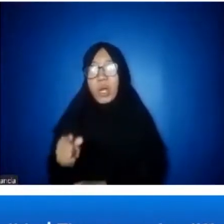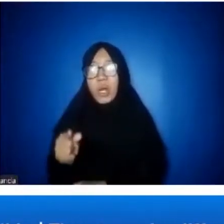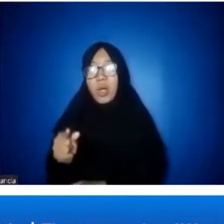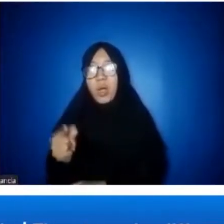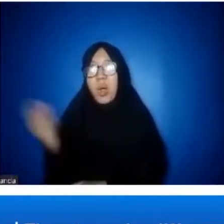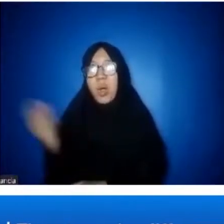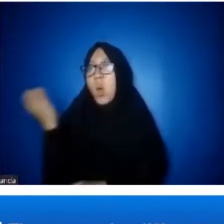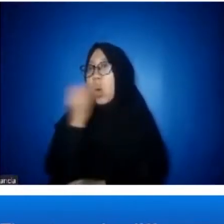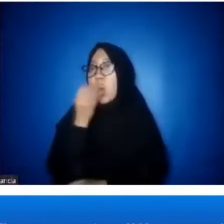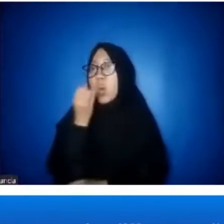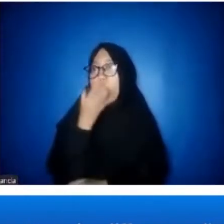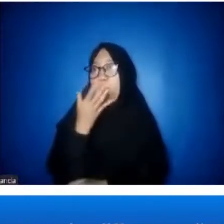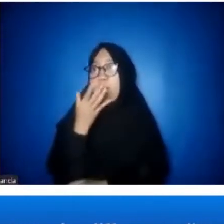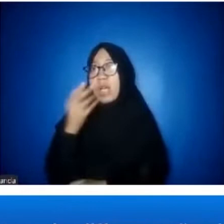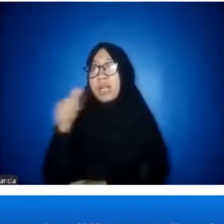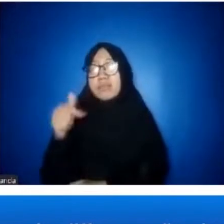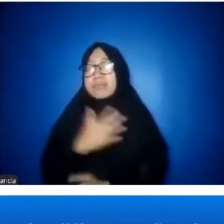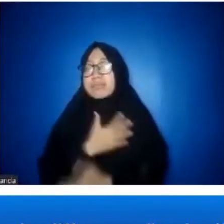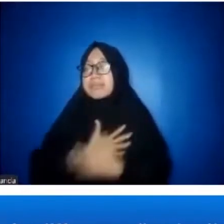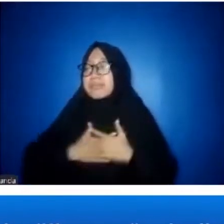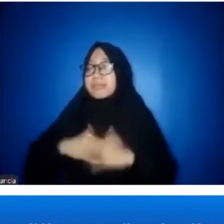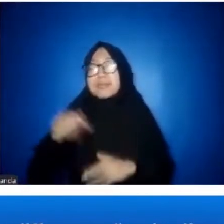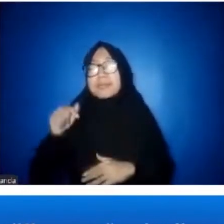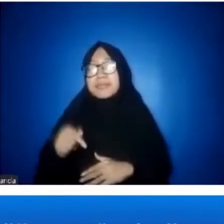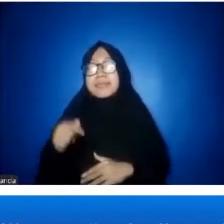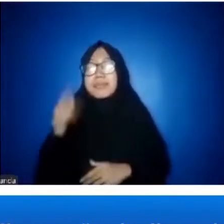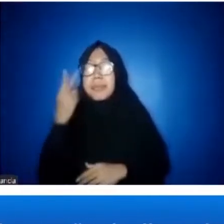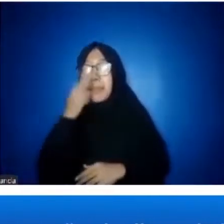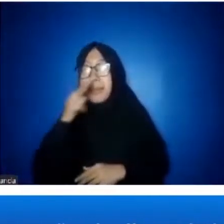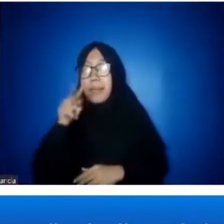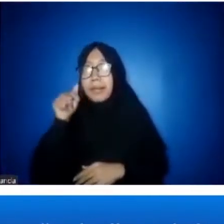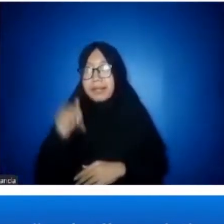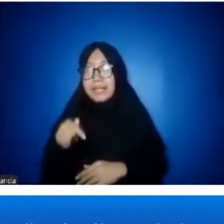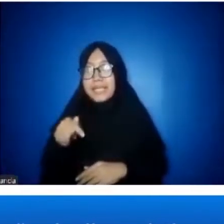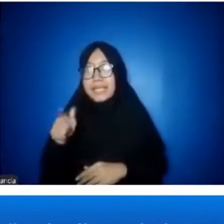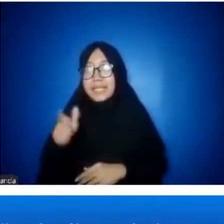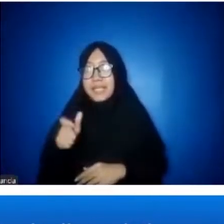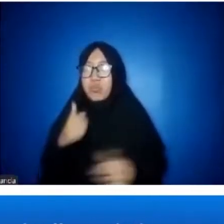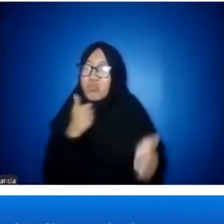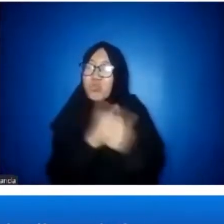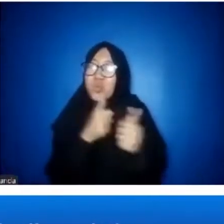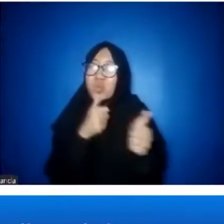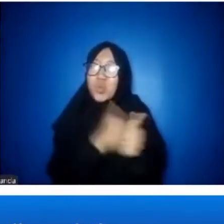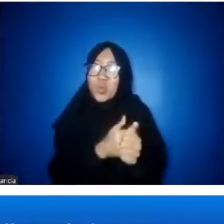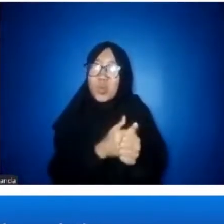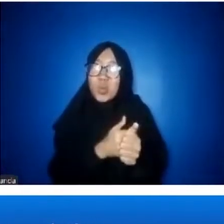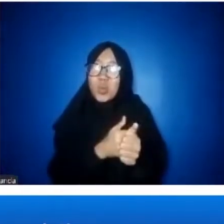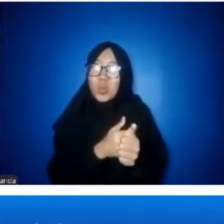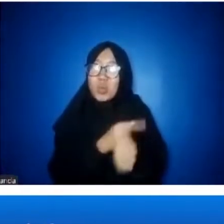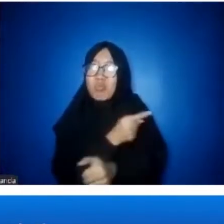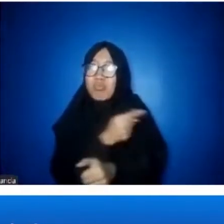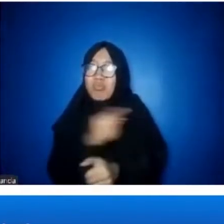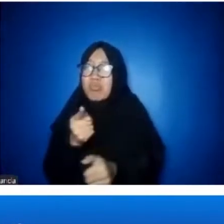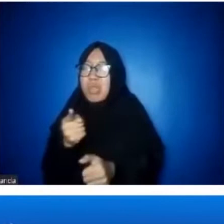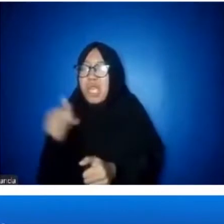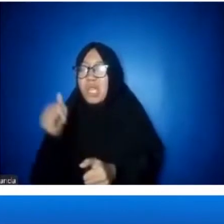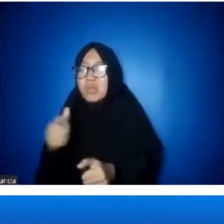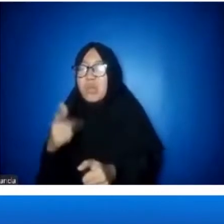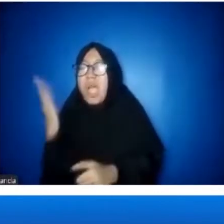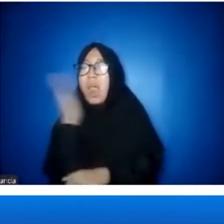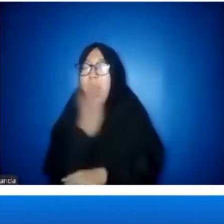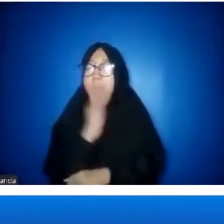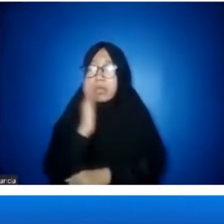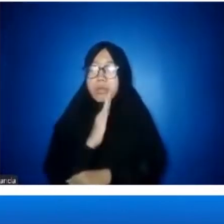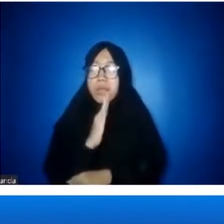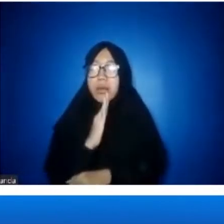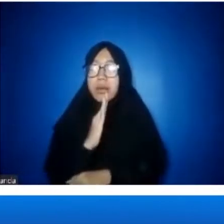their momentum, boosting their morale, and one of the reasons to keep them from retreating, to keep them